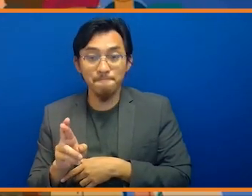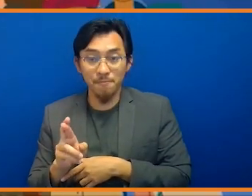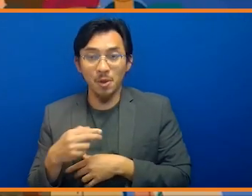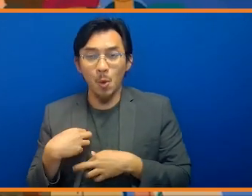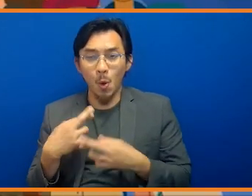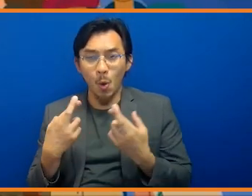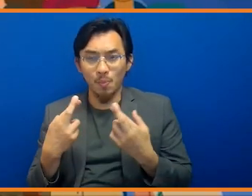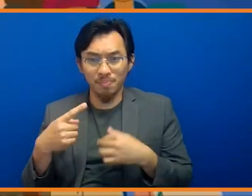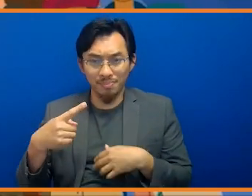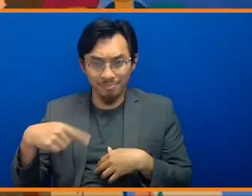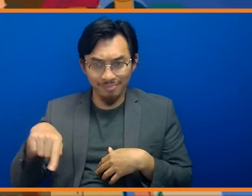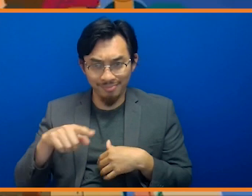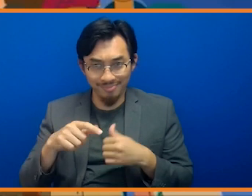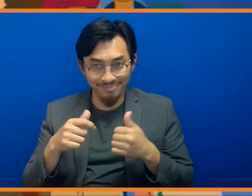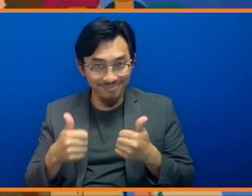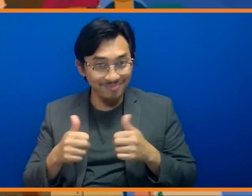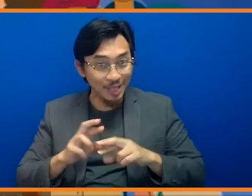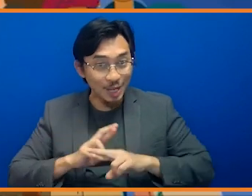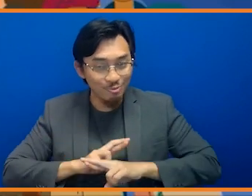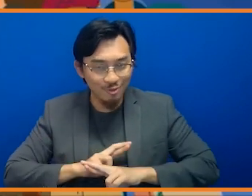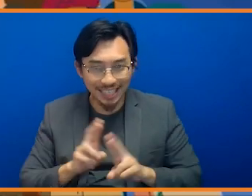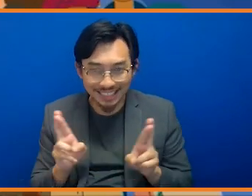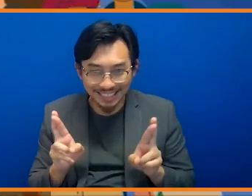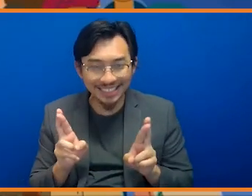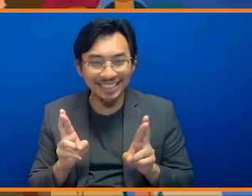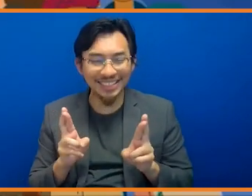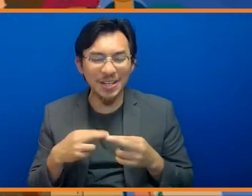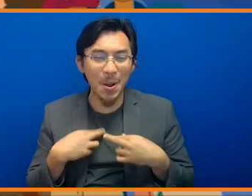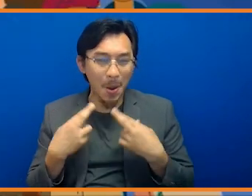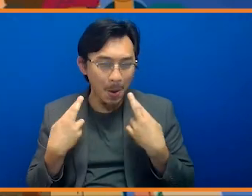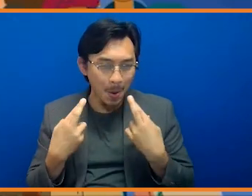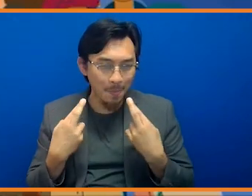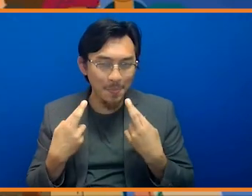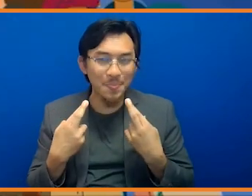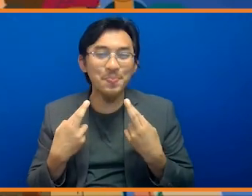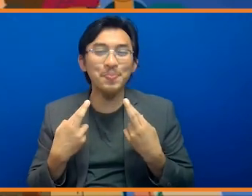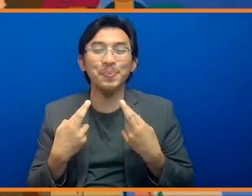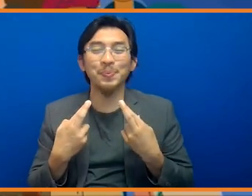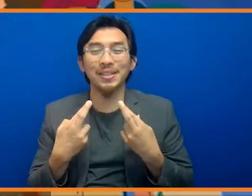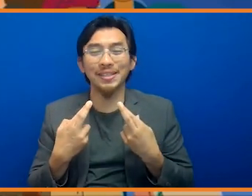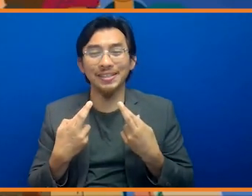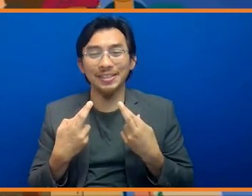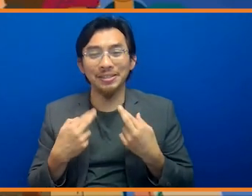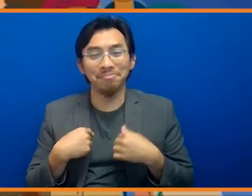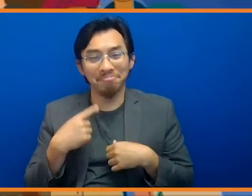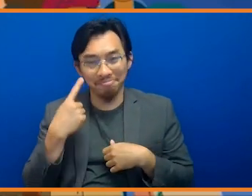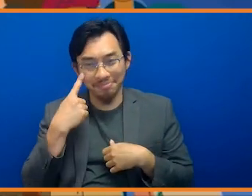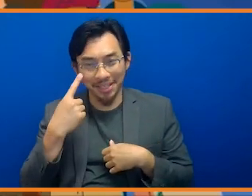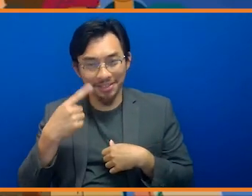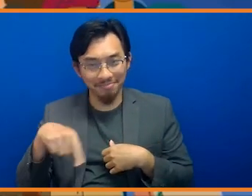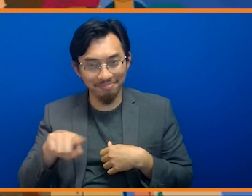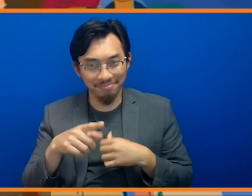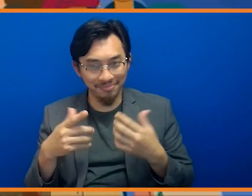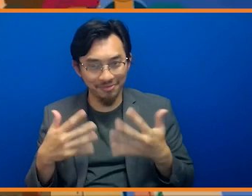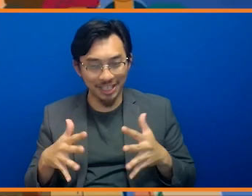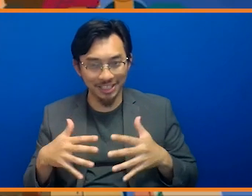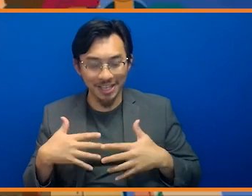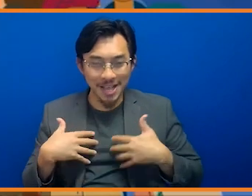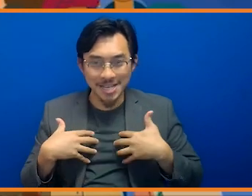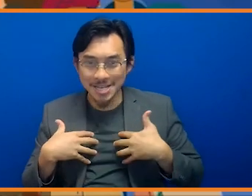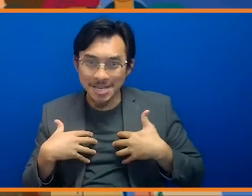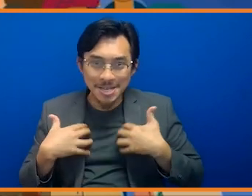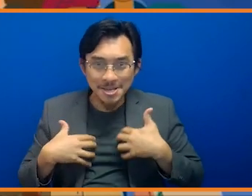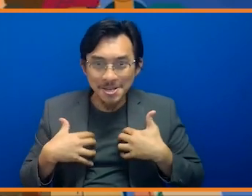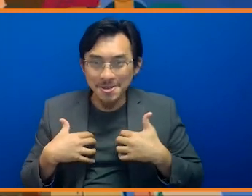Yeah, I hope you are all ready for that. And uh, yeah, I think they are already energized, yeah, because they're